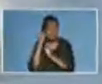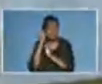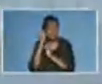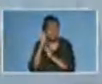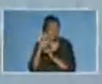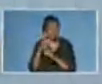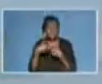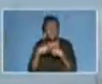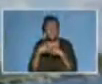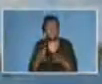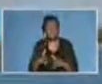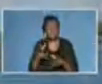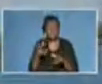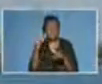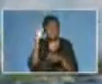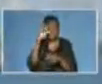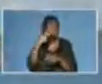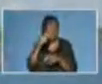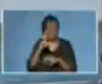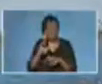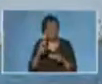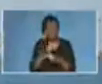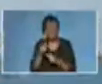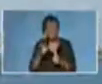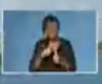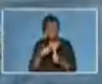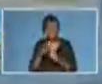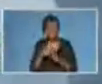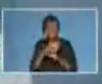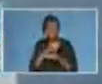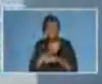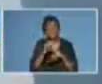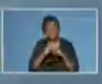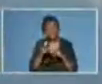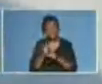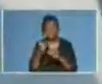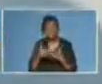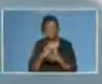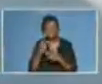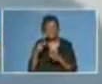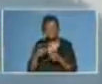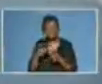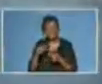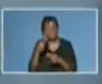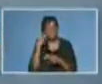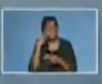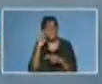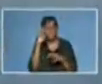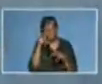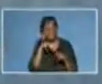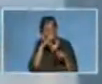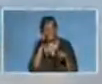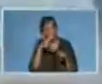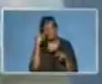his first fish ever, but he gained a new nickname. Look at this, man. Do you really think there's a fisherman now?